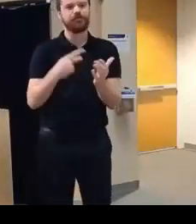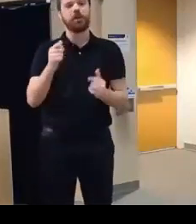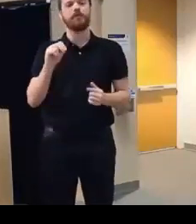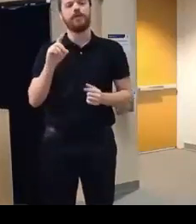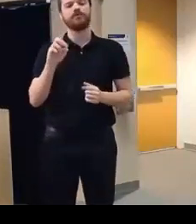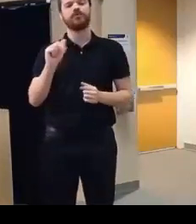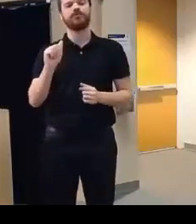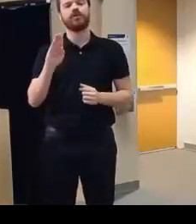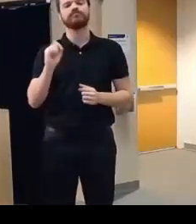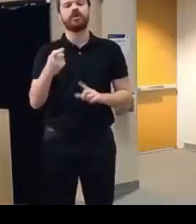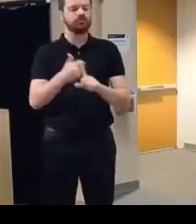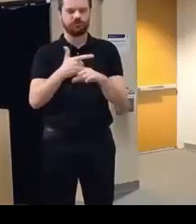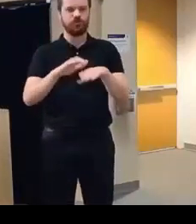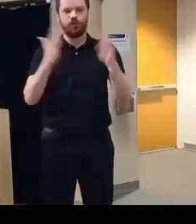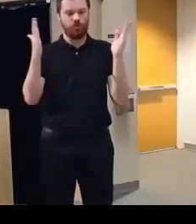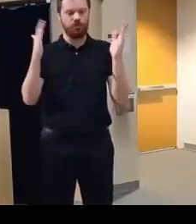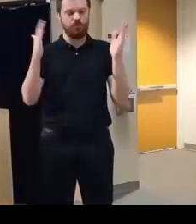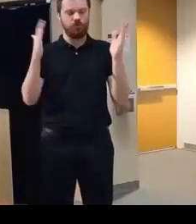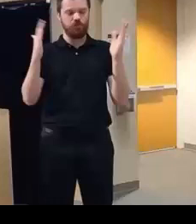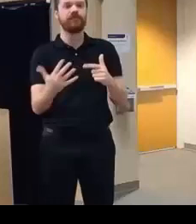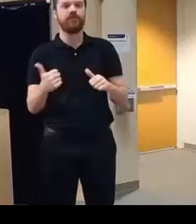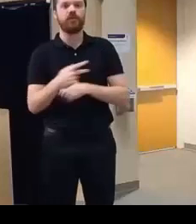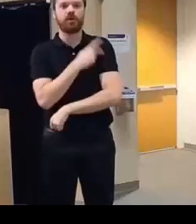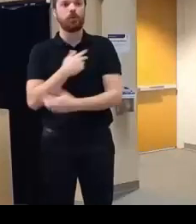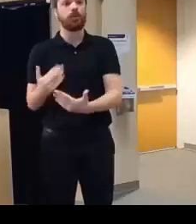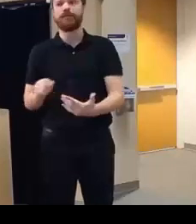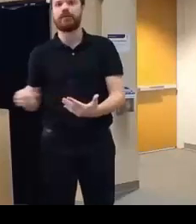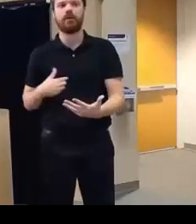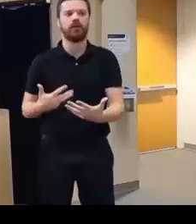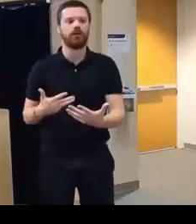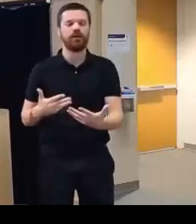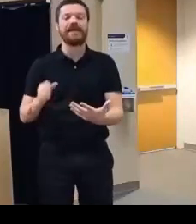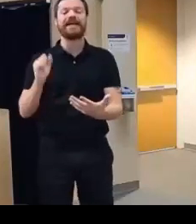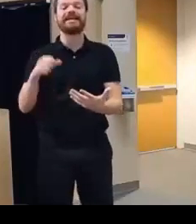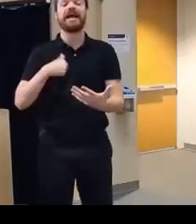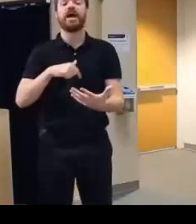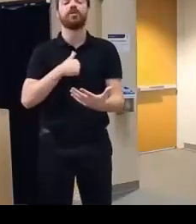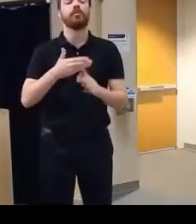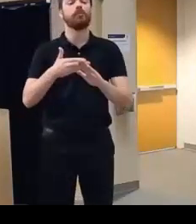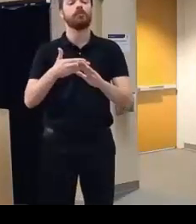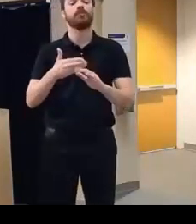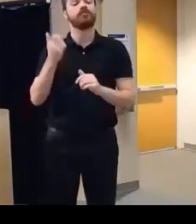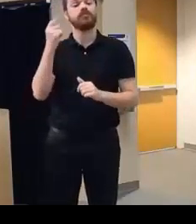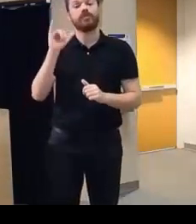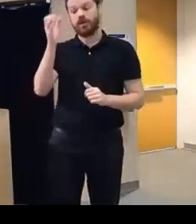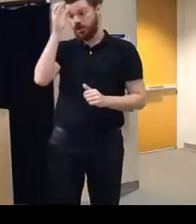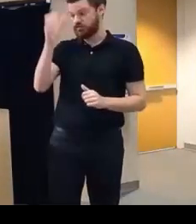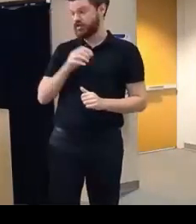sometimes because you got 5 other patients waiting. So this idea was, can we actually prompt them to bring up what's important